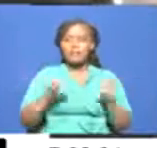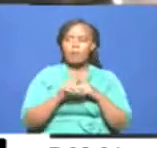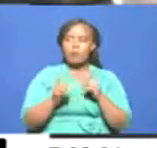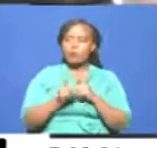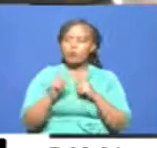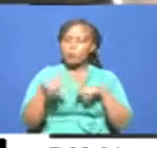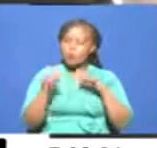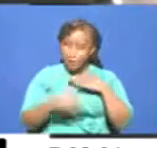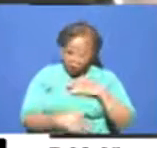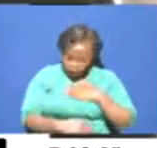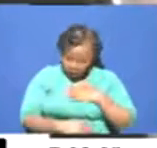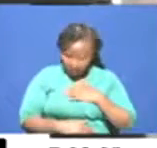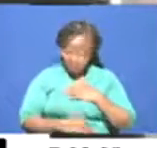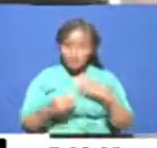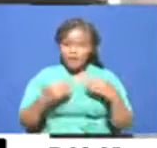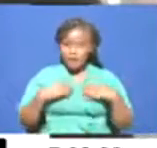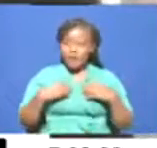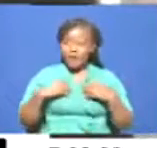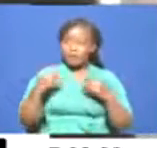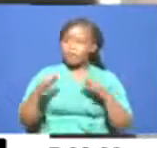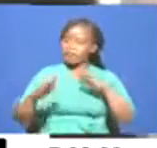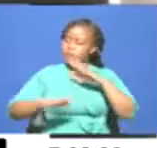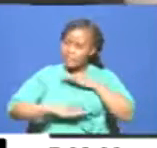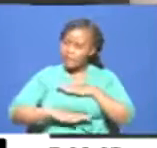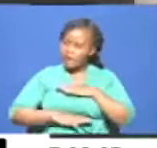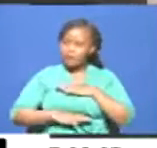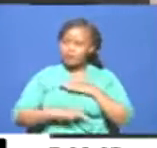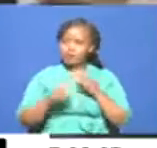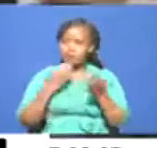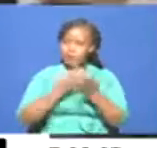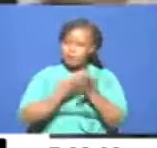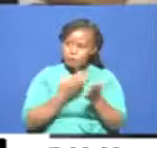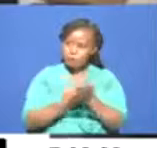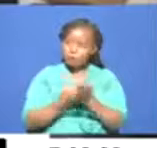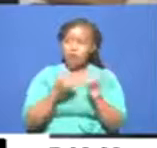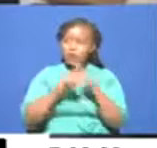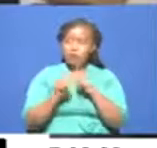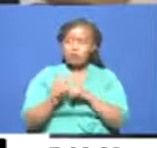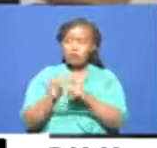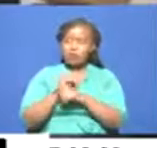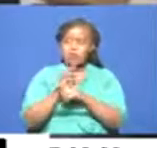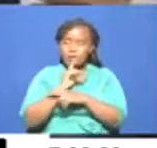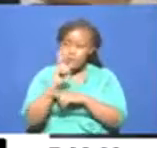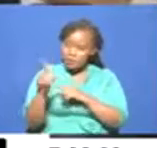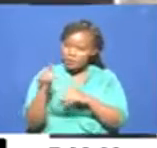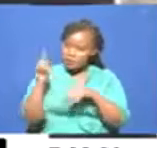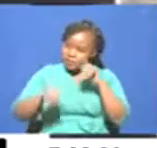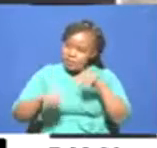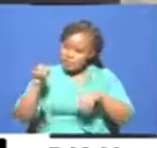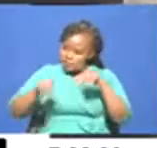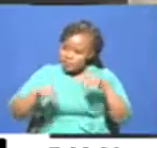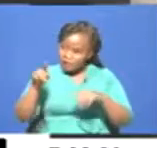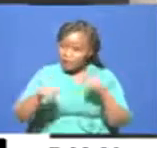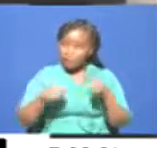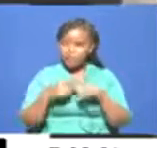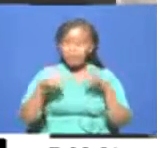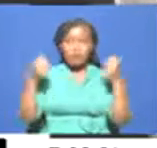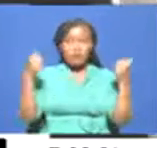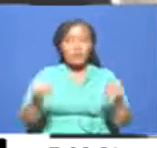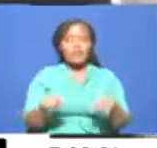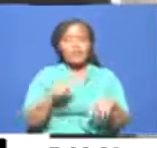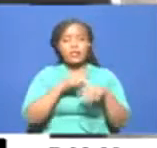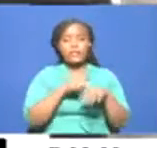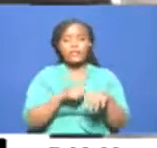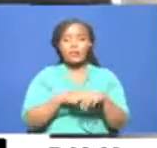suit, enough suit made for you to review even from 8 days, that I brought in